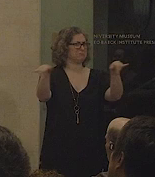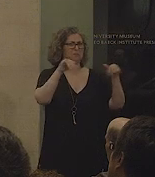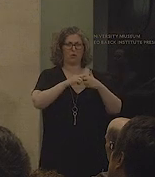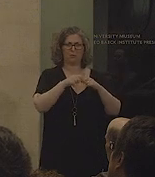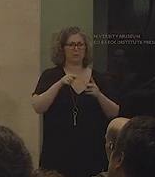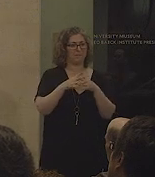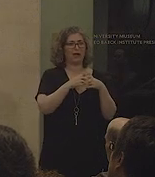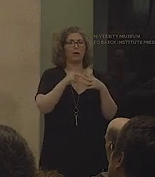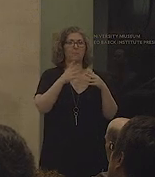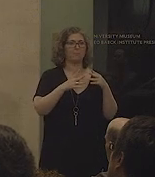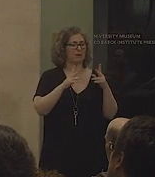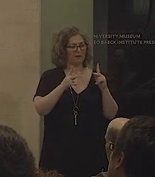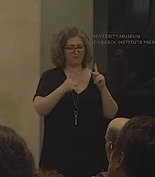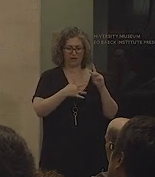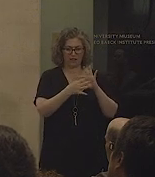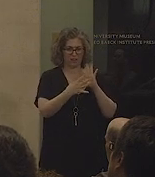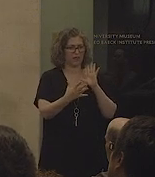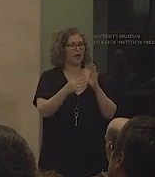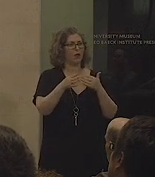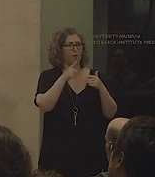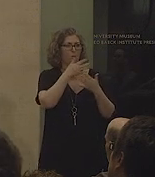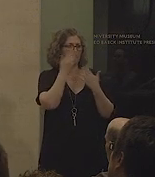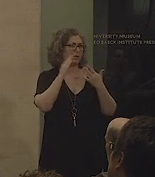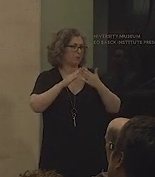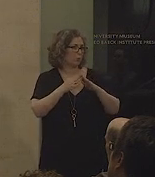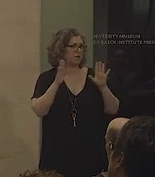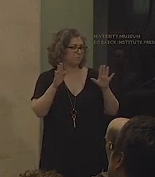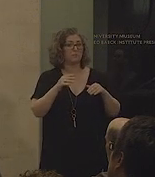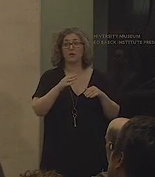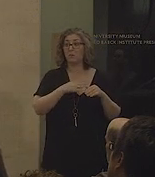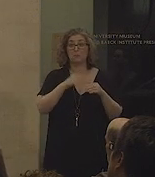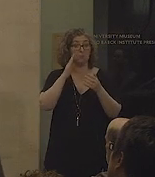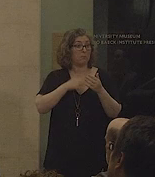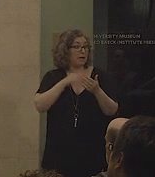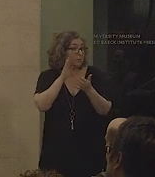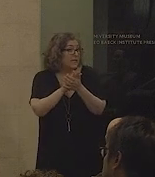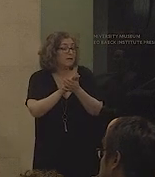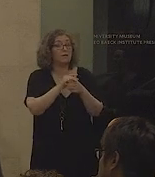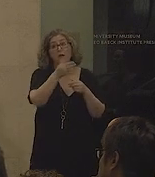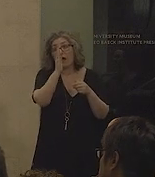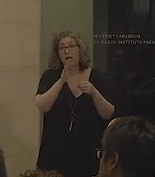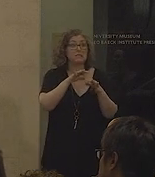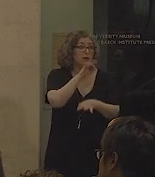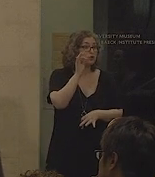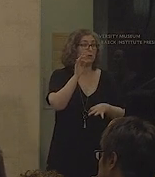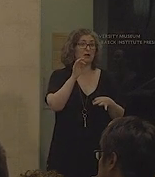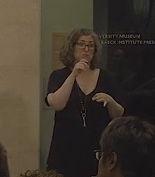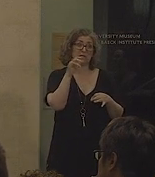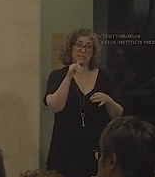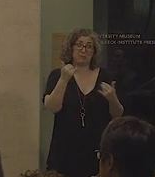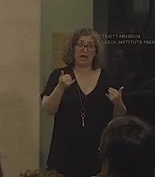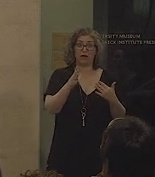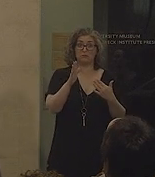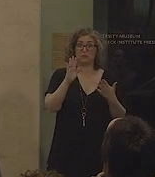of dislocation and lack of community. Now, my belief in God and spirituality certainly isn't what it used to be.